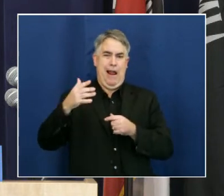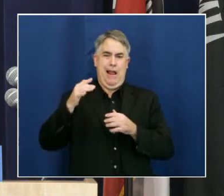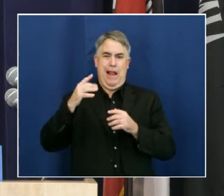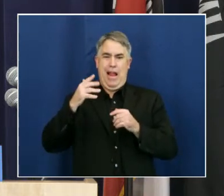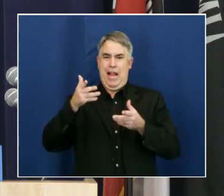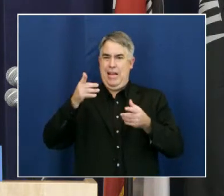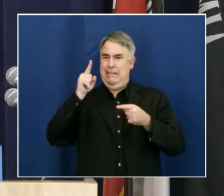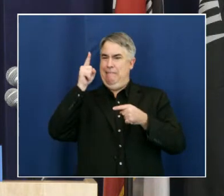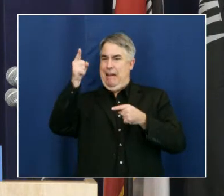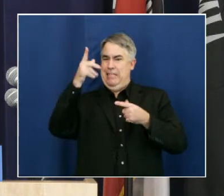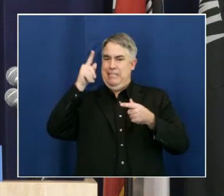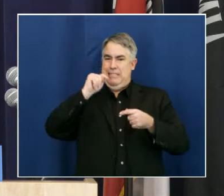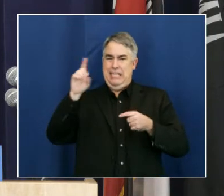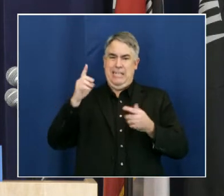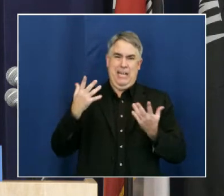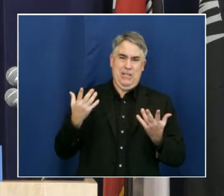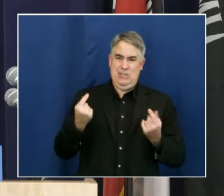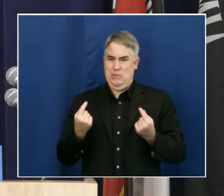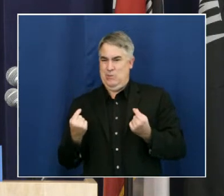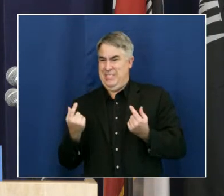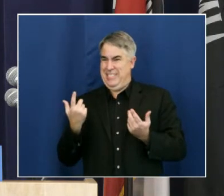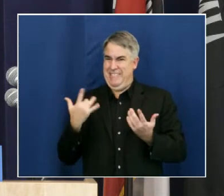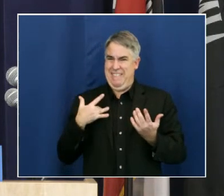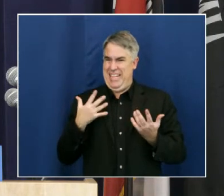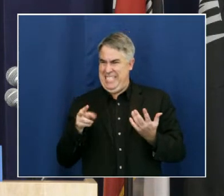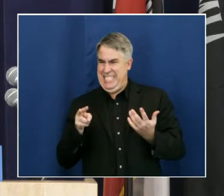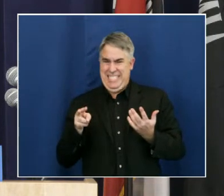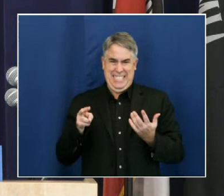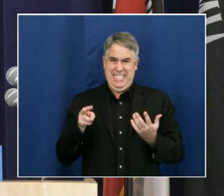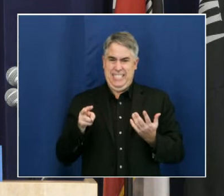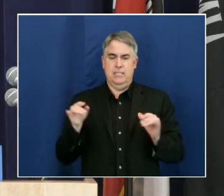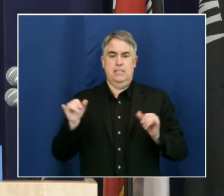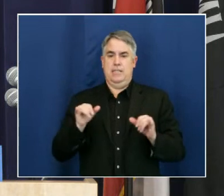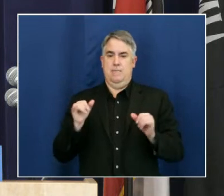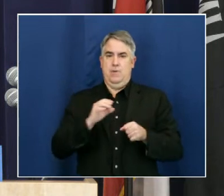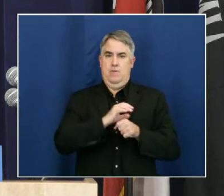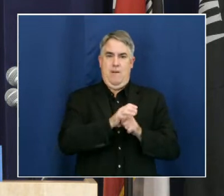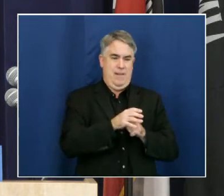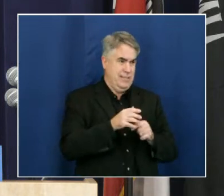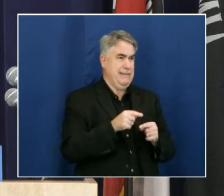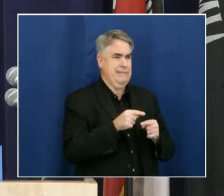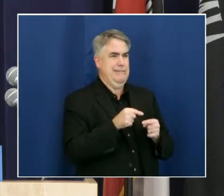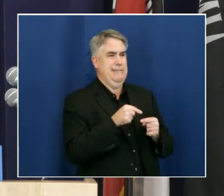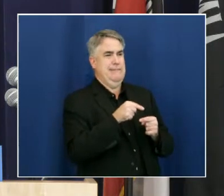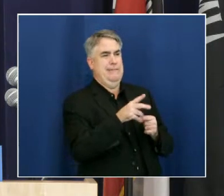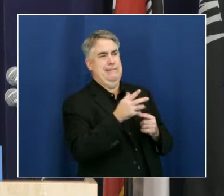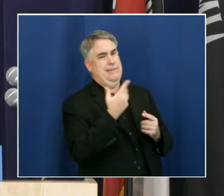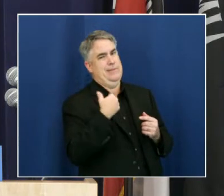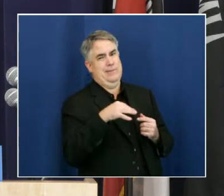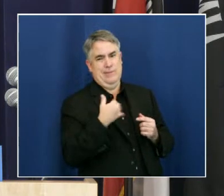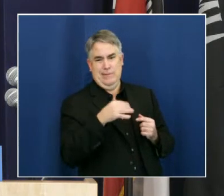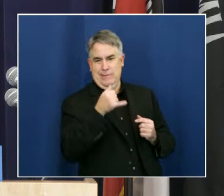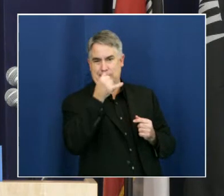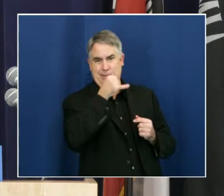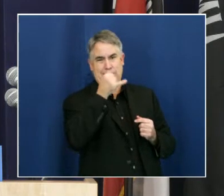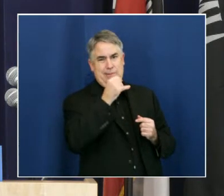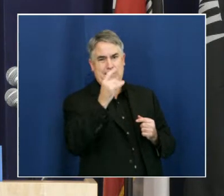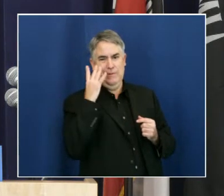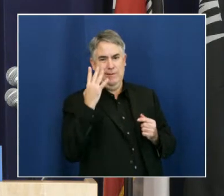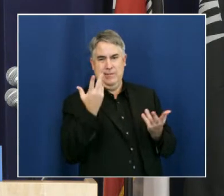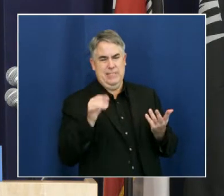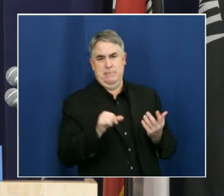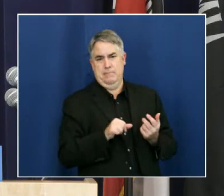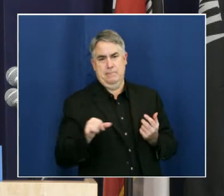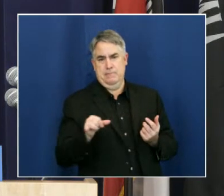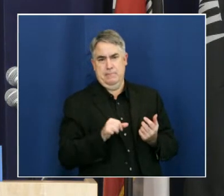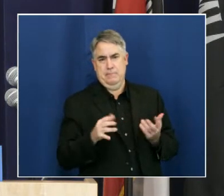that is a situation where you ought to make sure you're listening to public health experts and doctors. And so I'm happy to meet with any community group out there, but if we